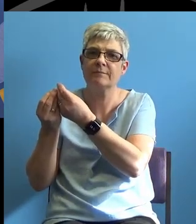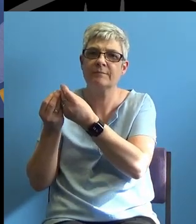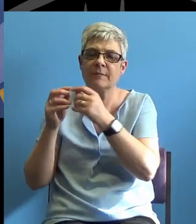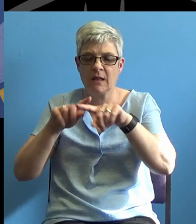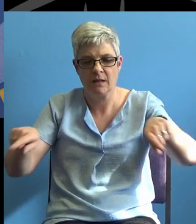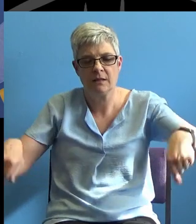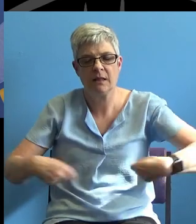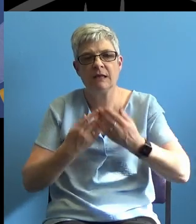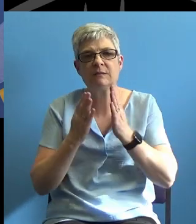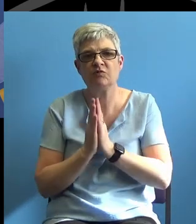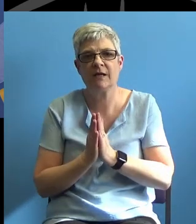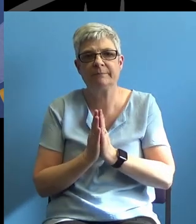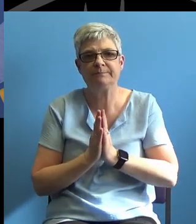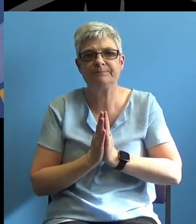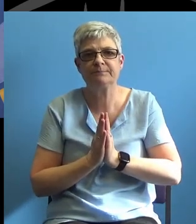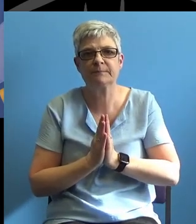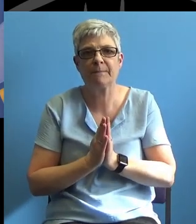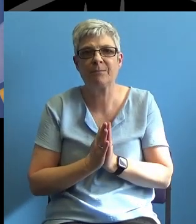Let us pray.